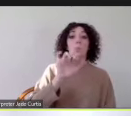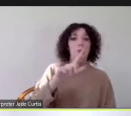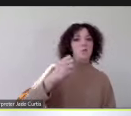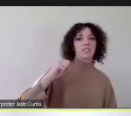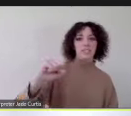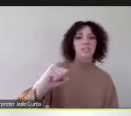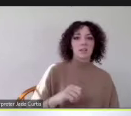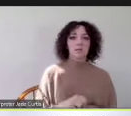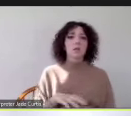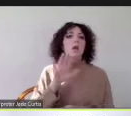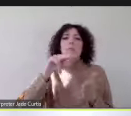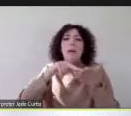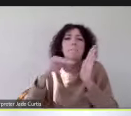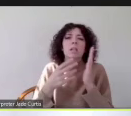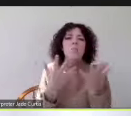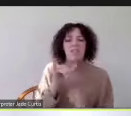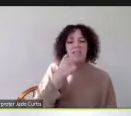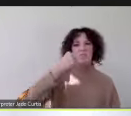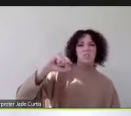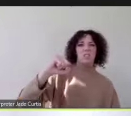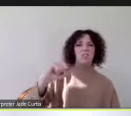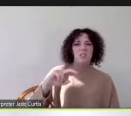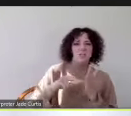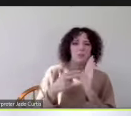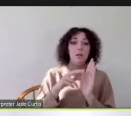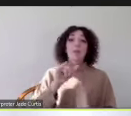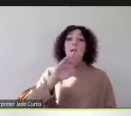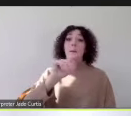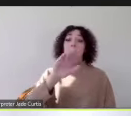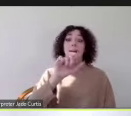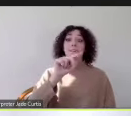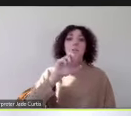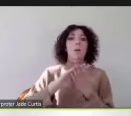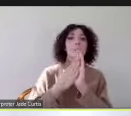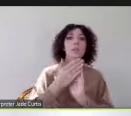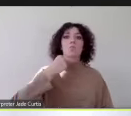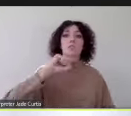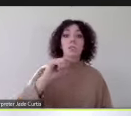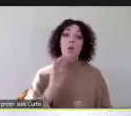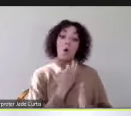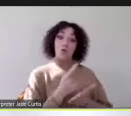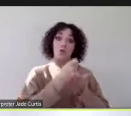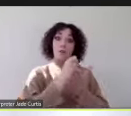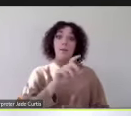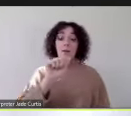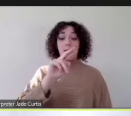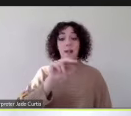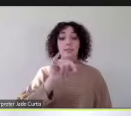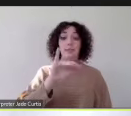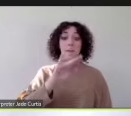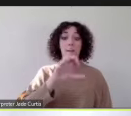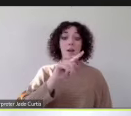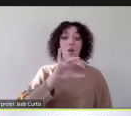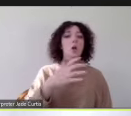What is antimicrobial resistance? When bacteria become resistant to antibiotic treatments, that's referred to as